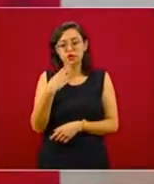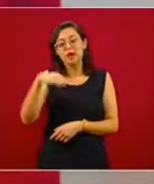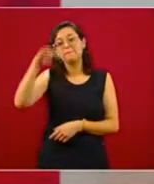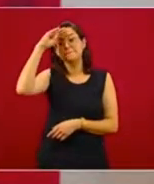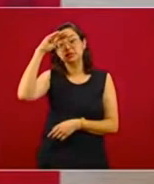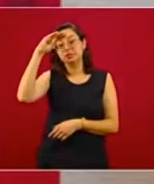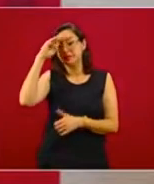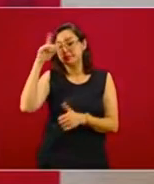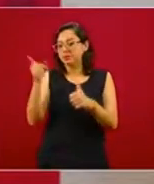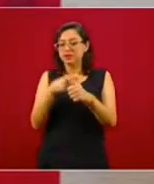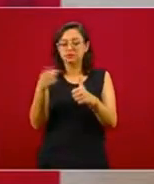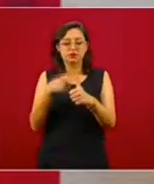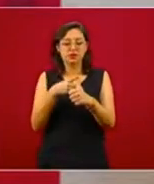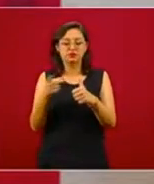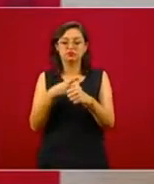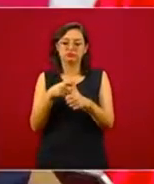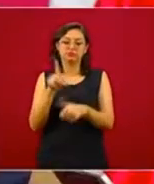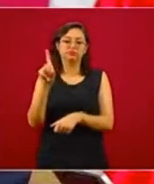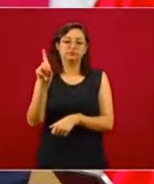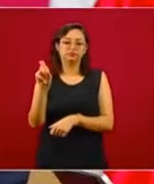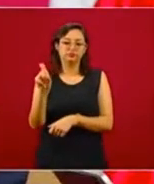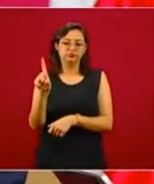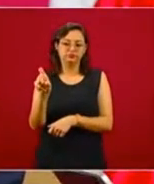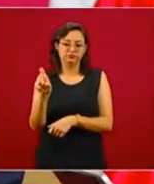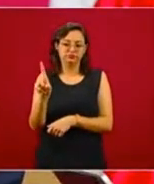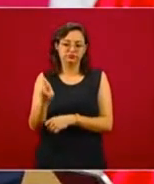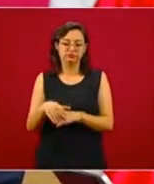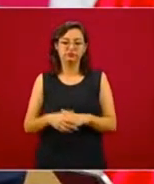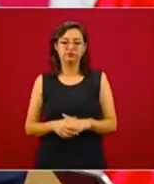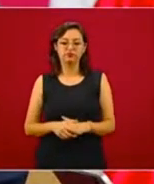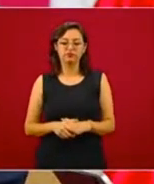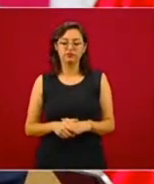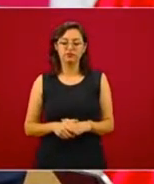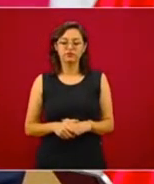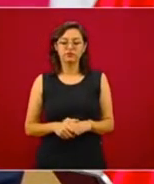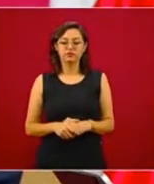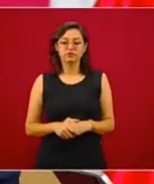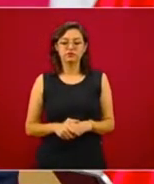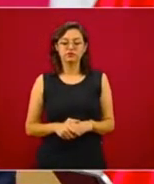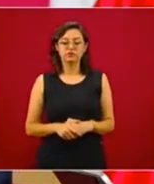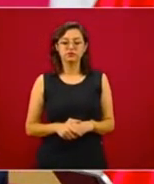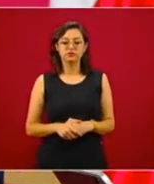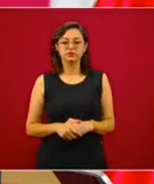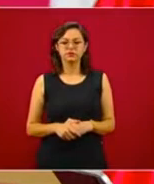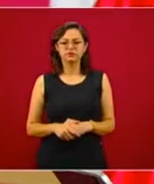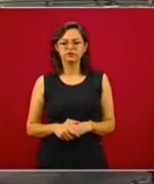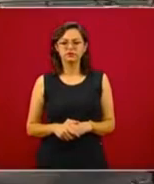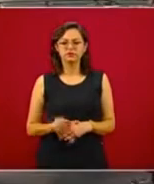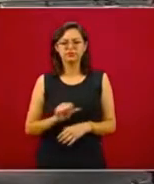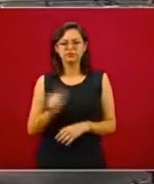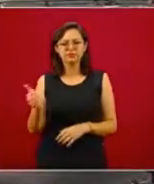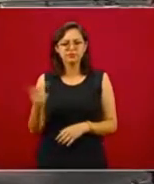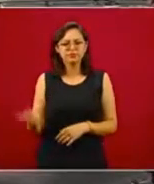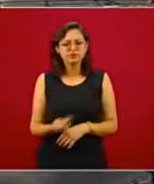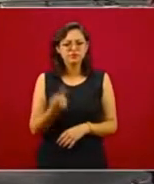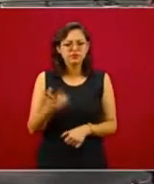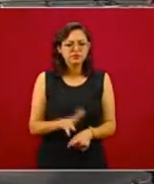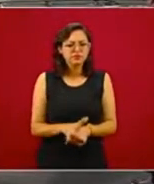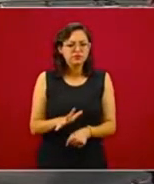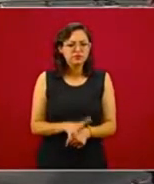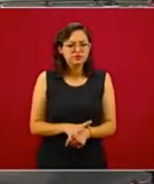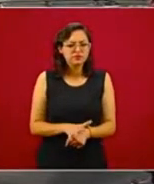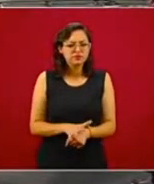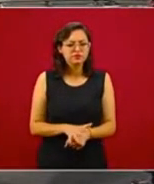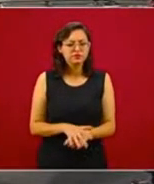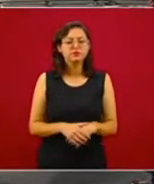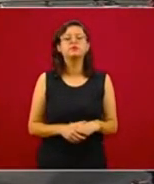that one of the possibilities they should be exploring is to give priority water supply. And what is your other question, please?